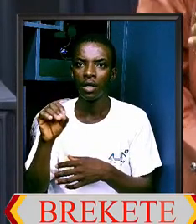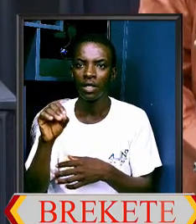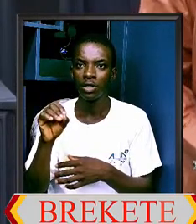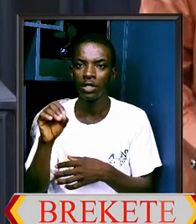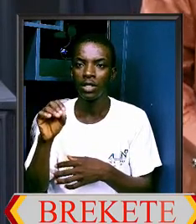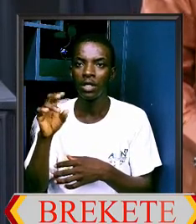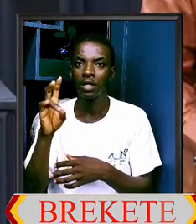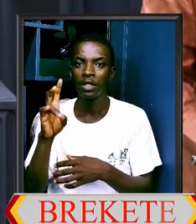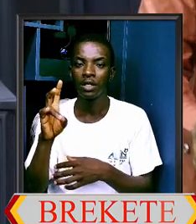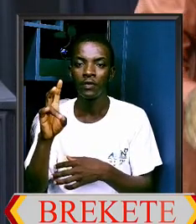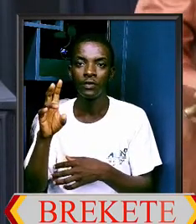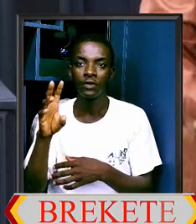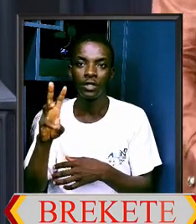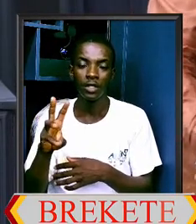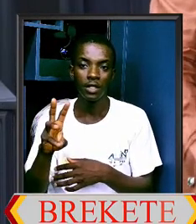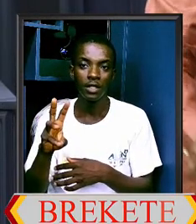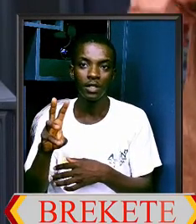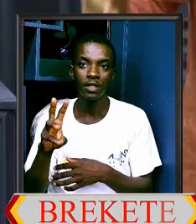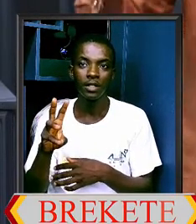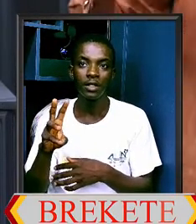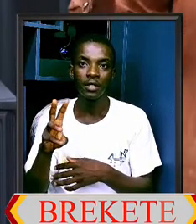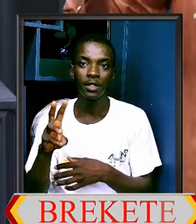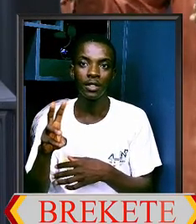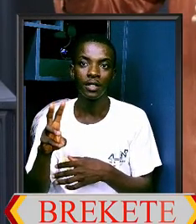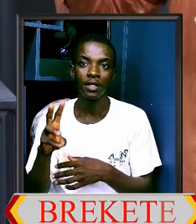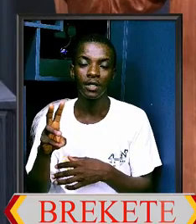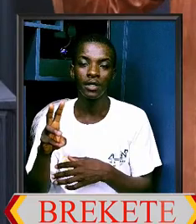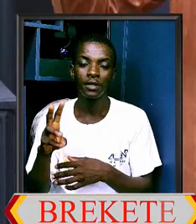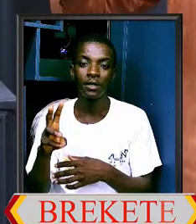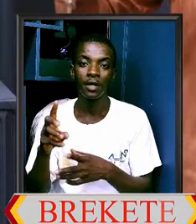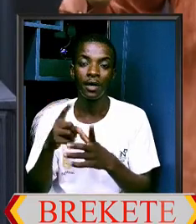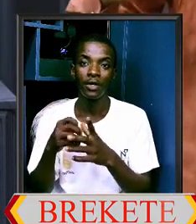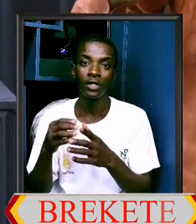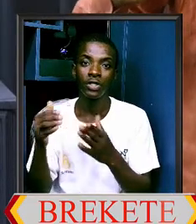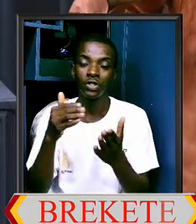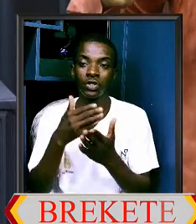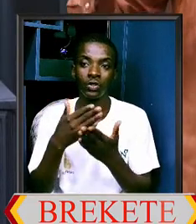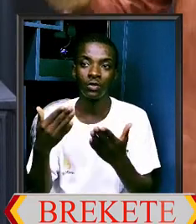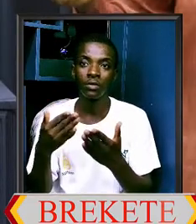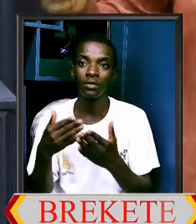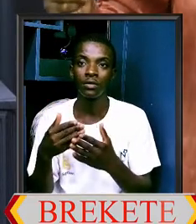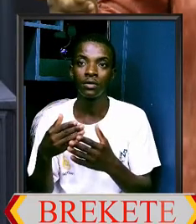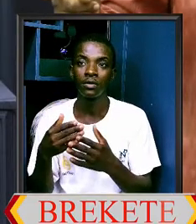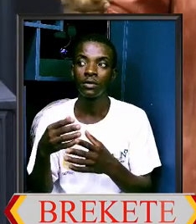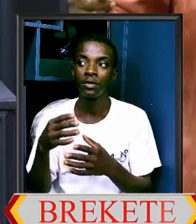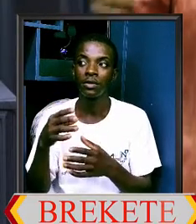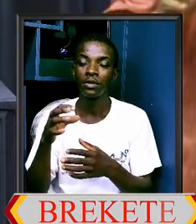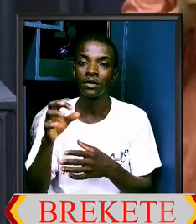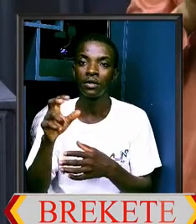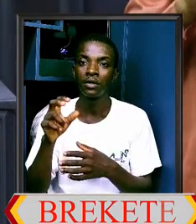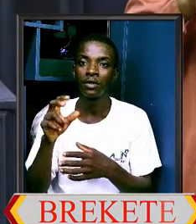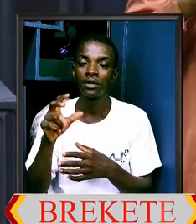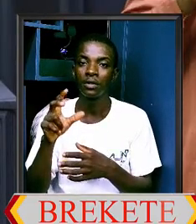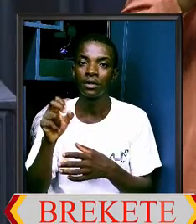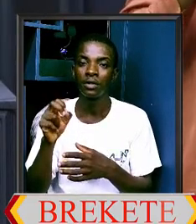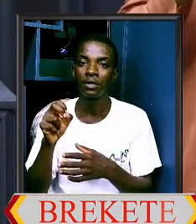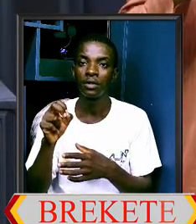sir. 80,000. Wait, so rice don't reach 70 something thousand for 78. Market? 78. 80,000. Yes,